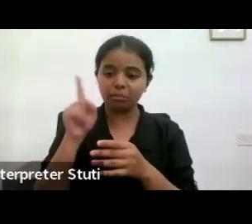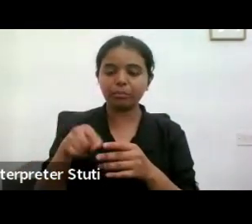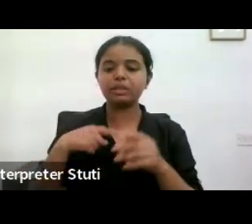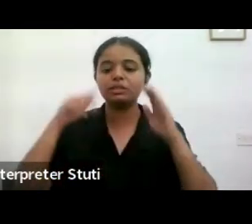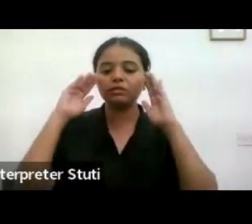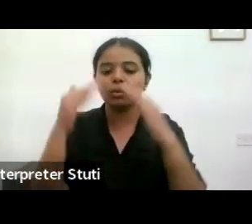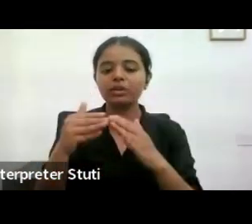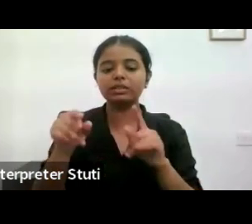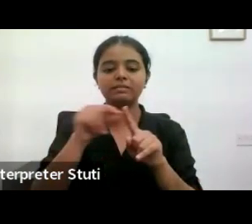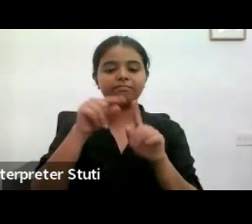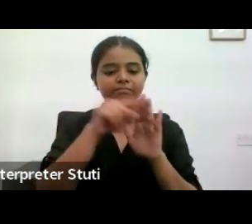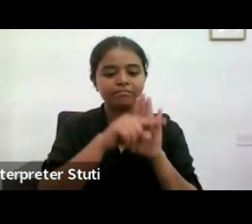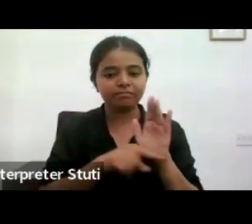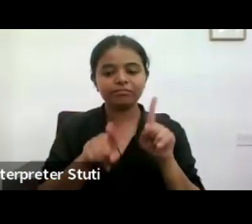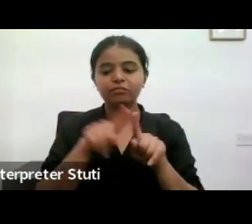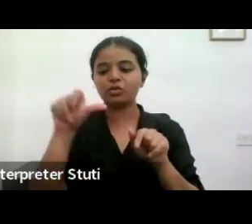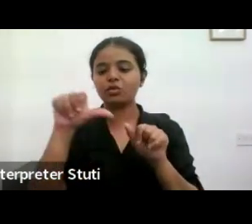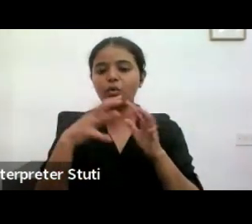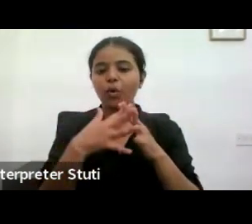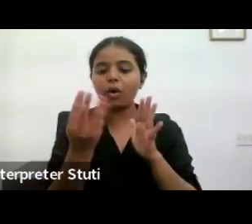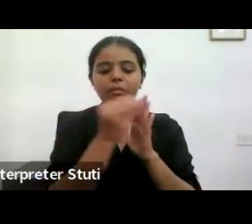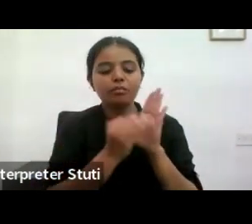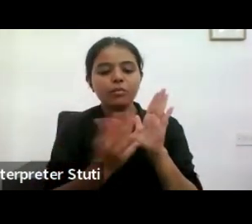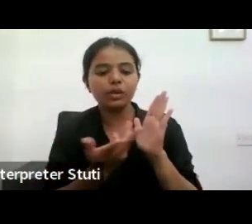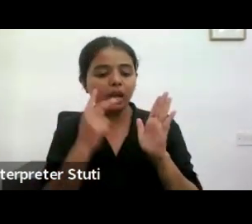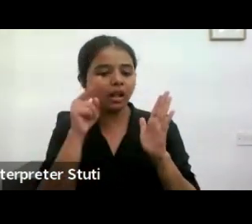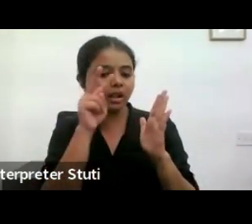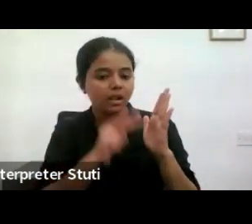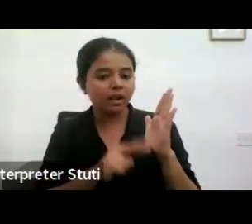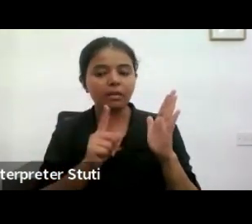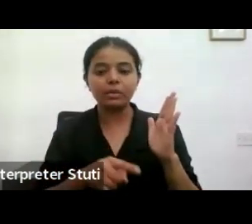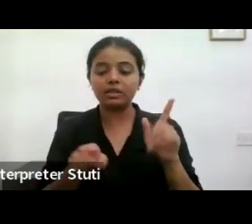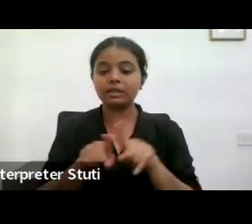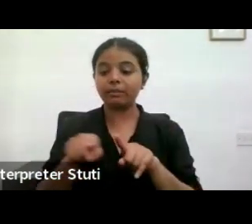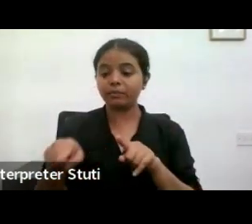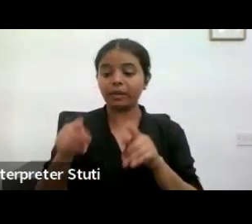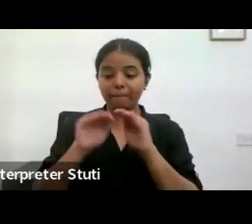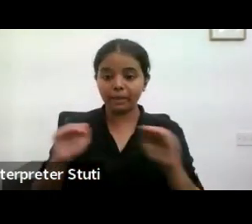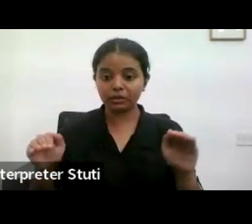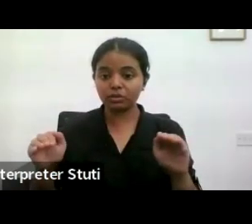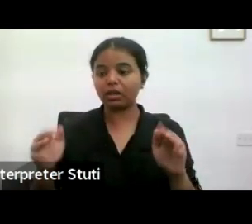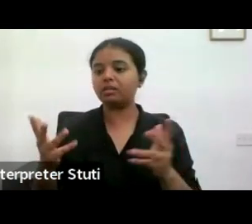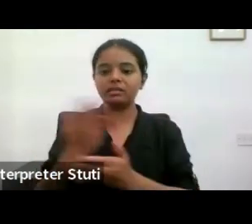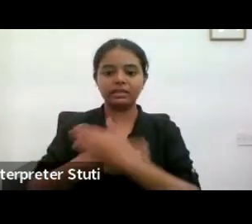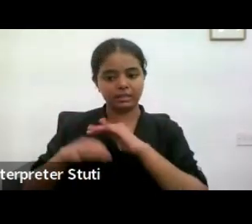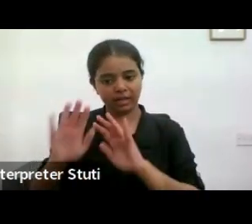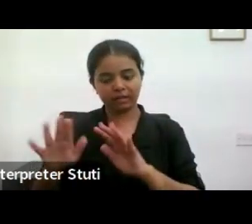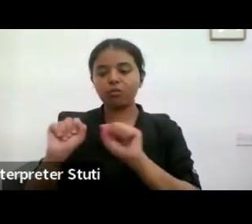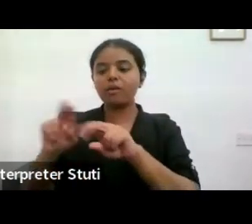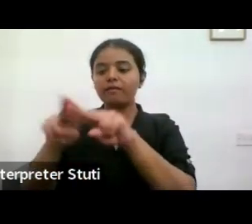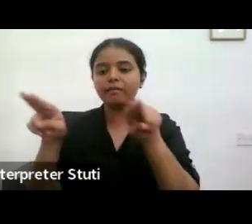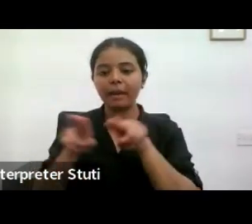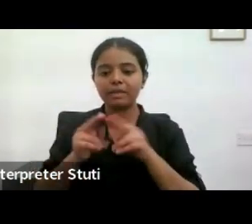that Radhika mentioned. Are all children and families considered there? When we look at service